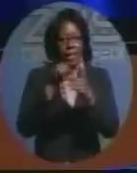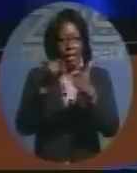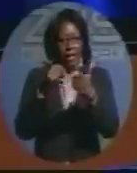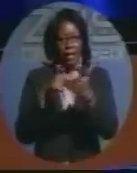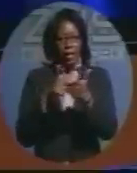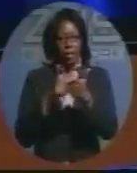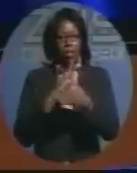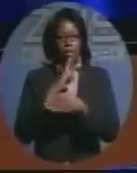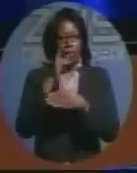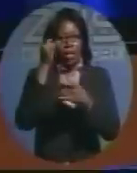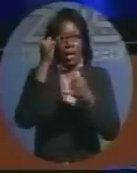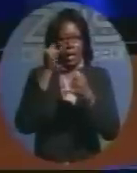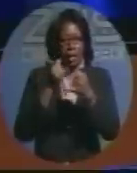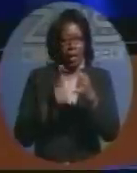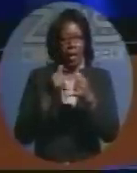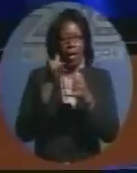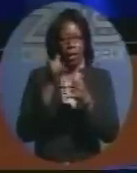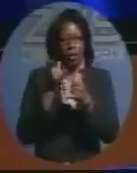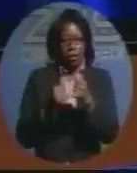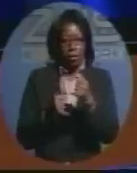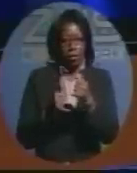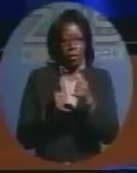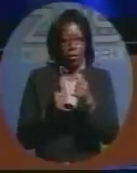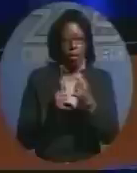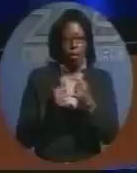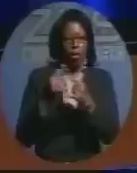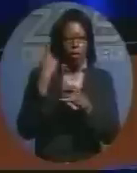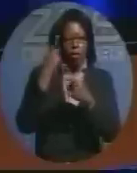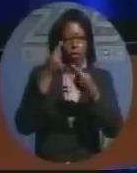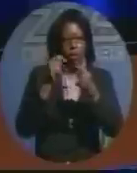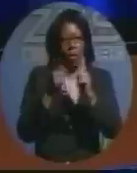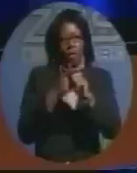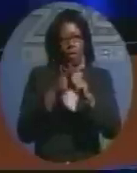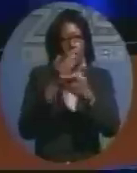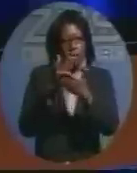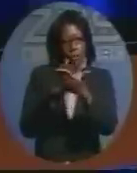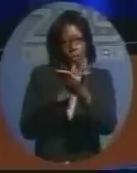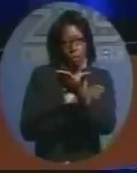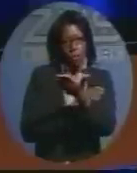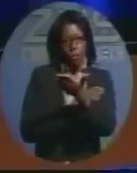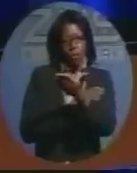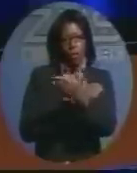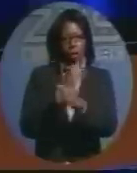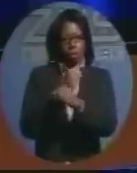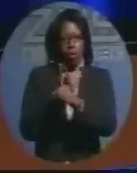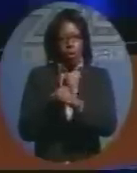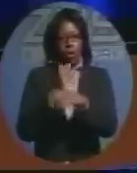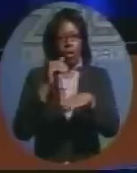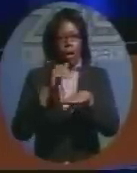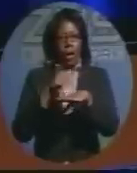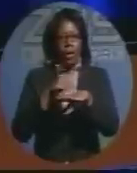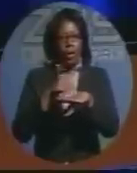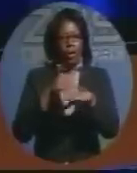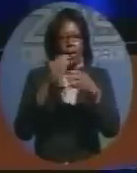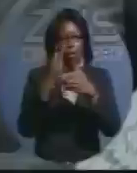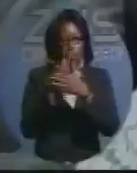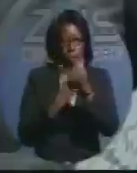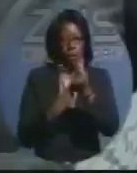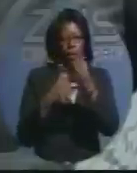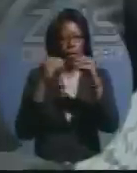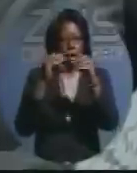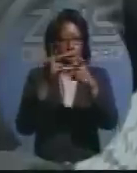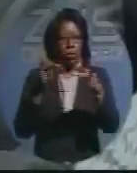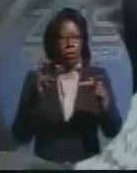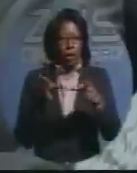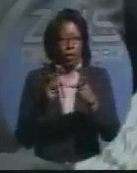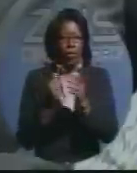exercise is really the last resort for the authority, which is trying to improve operations at both markets. It is important